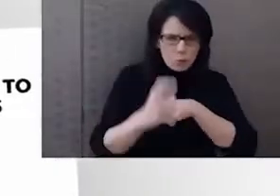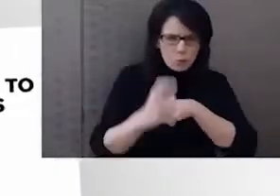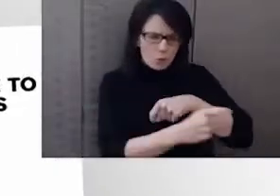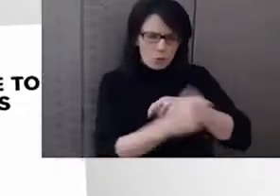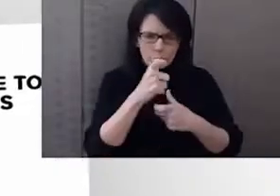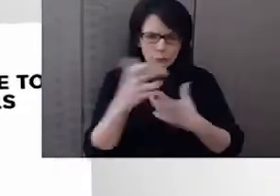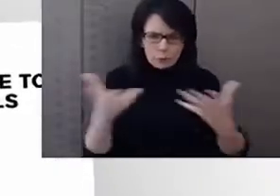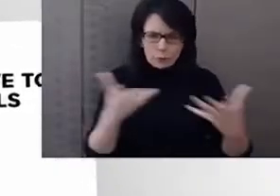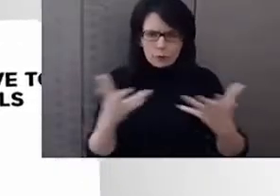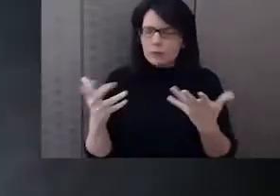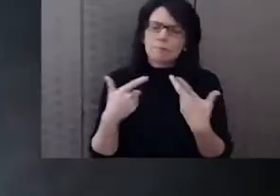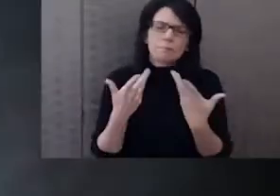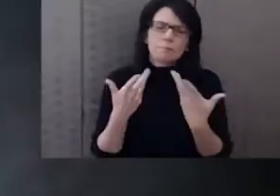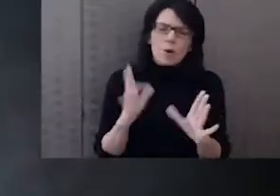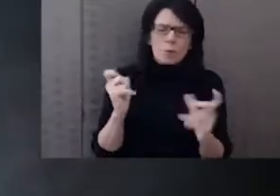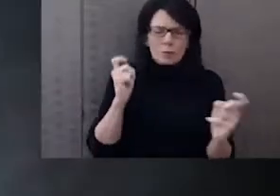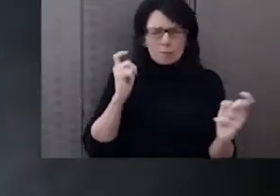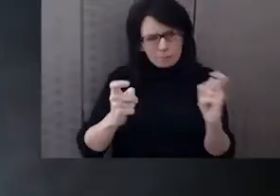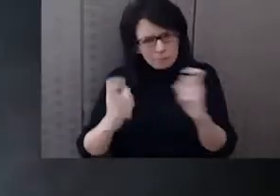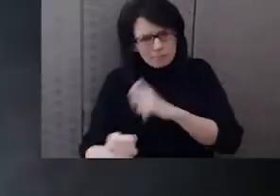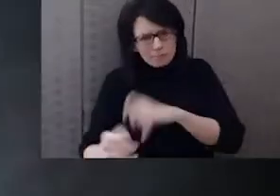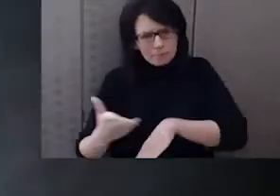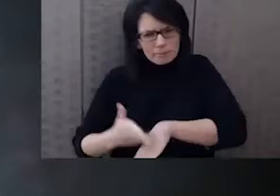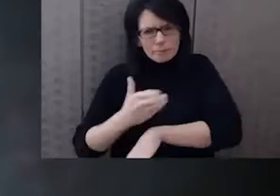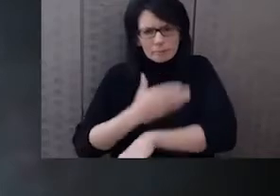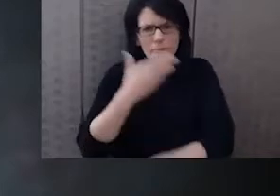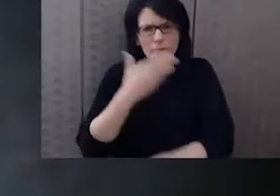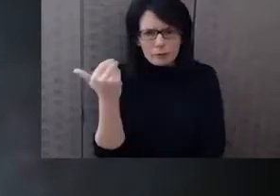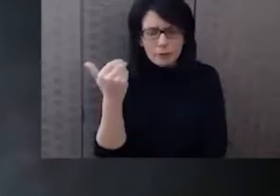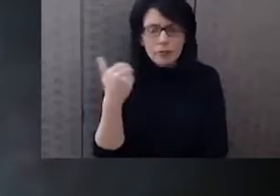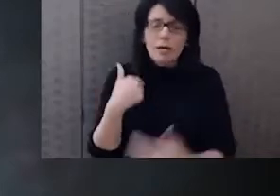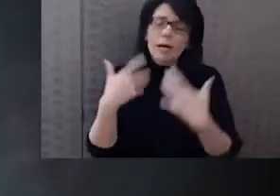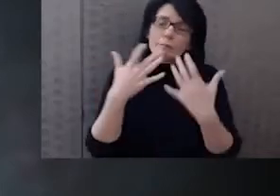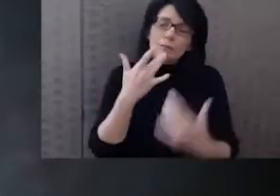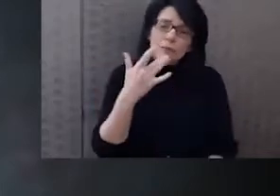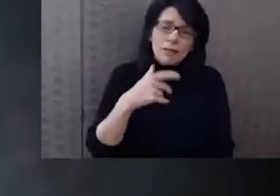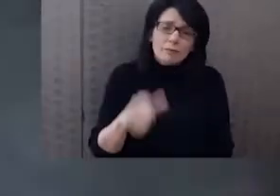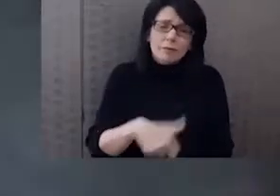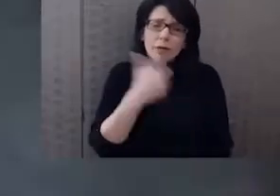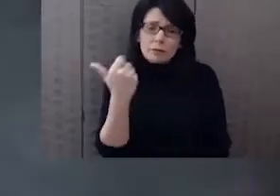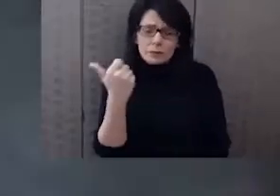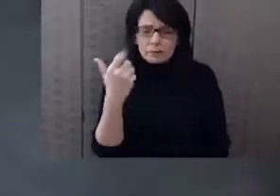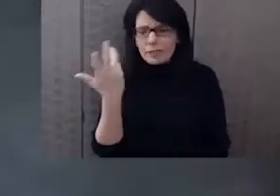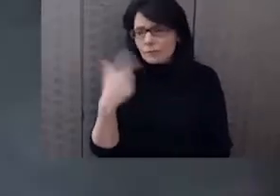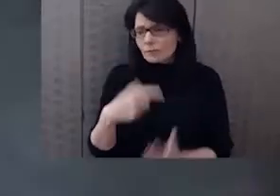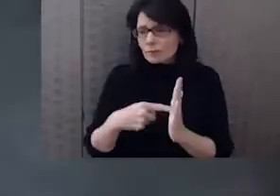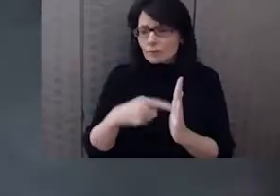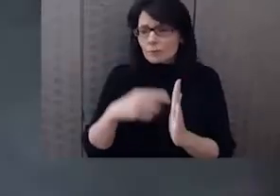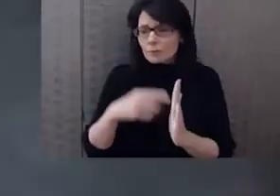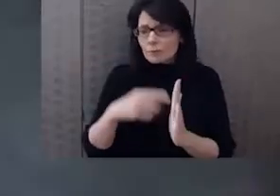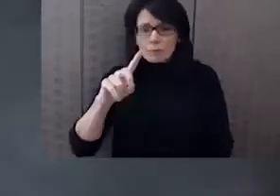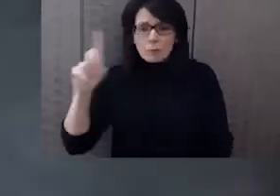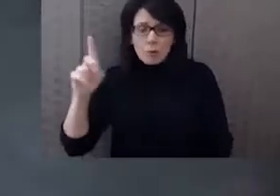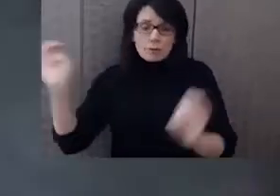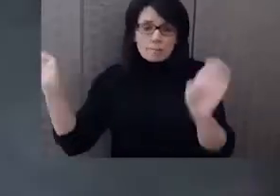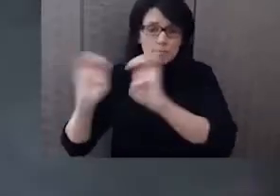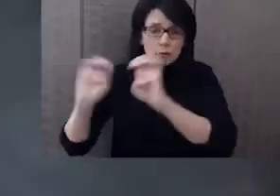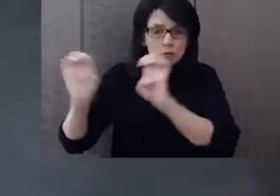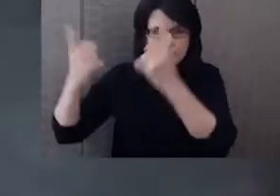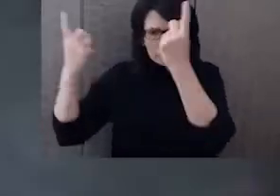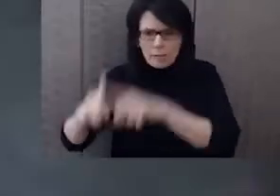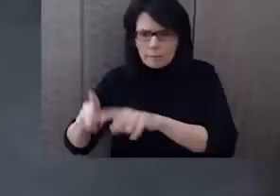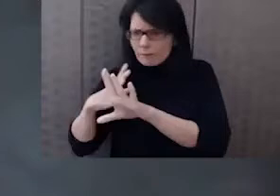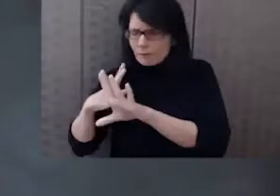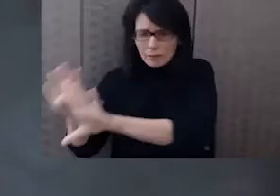community. What I see for the future is having an alternative number for mental health calls like 988. I see 24-7 mental health clinics